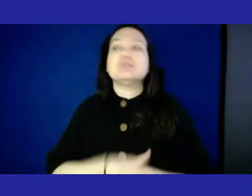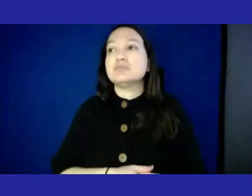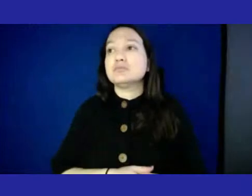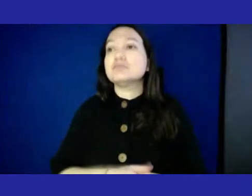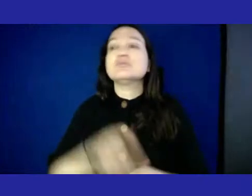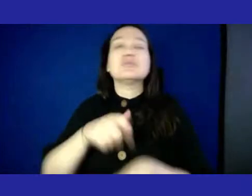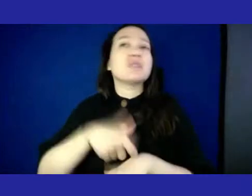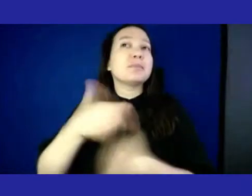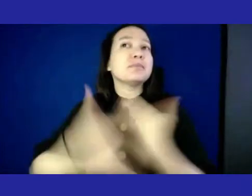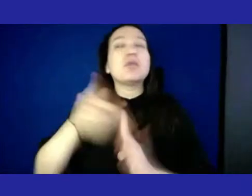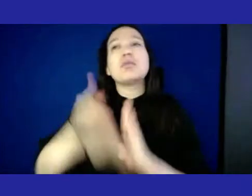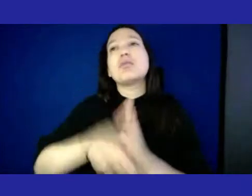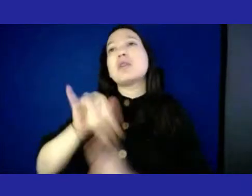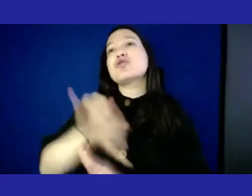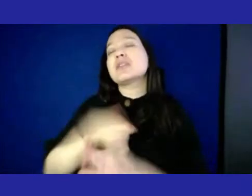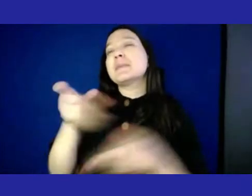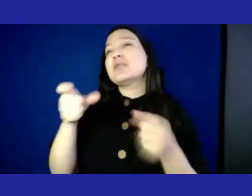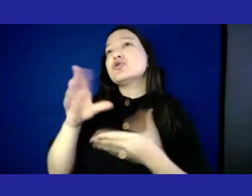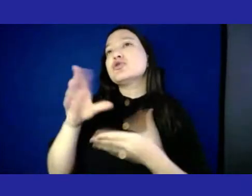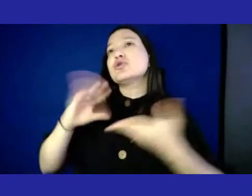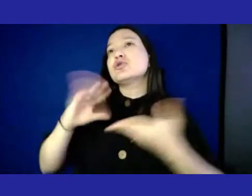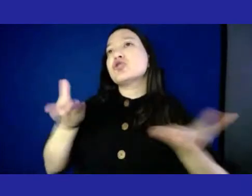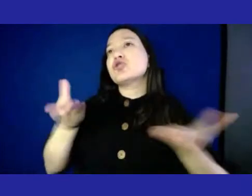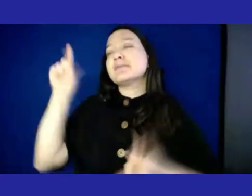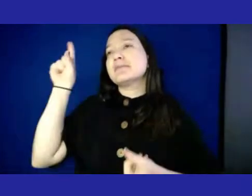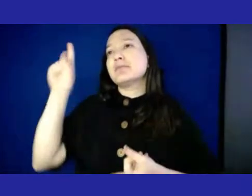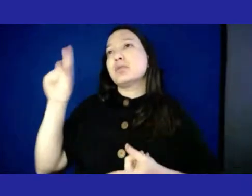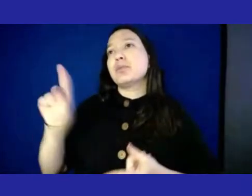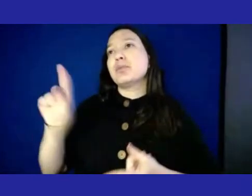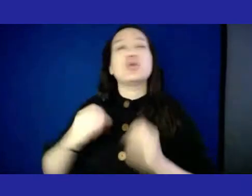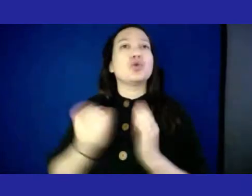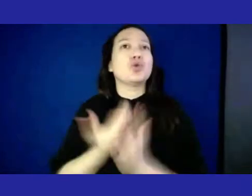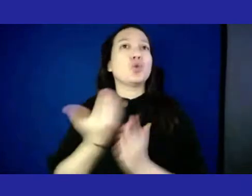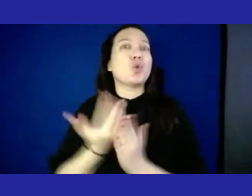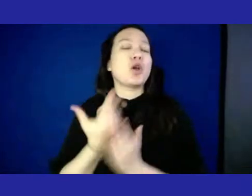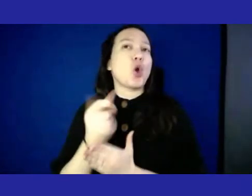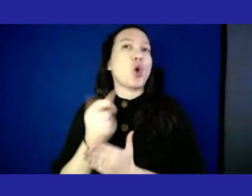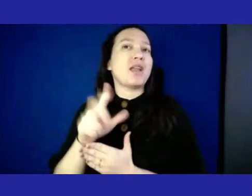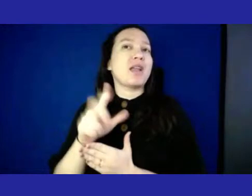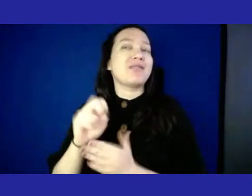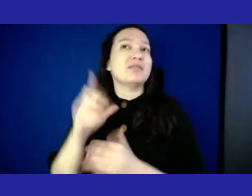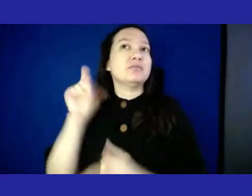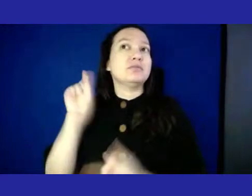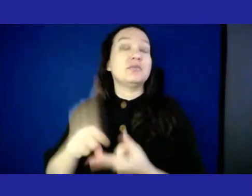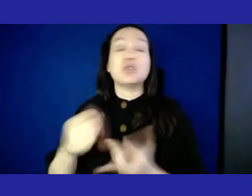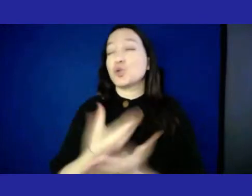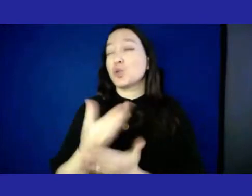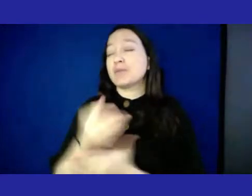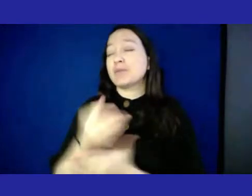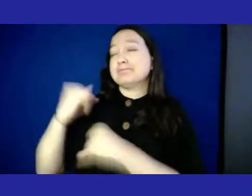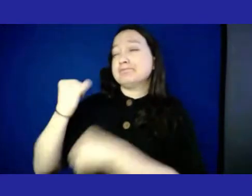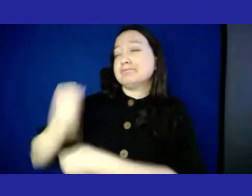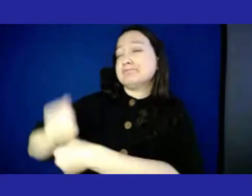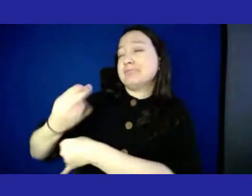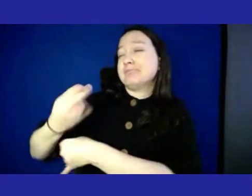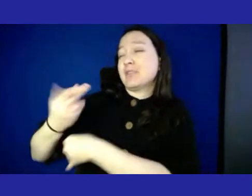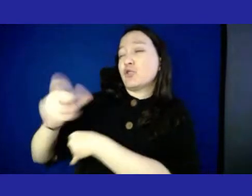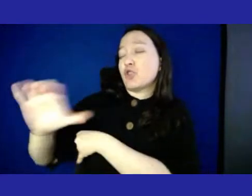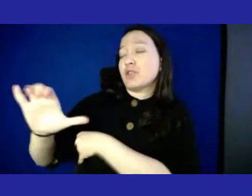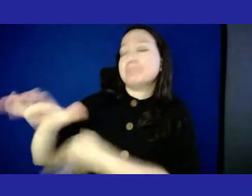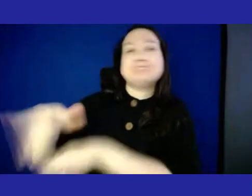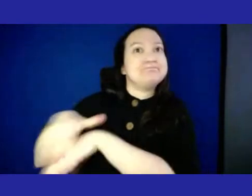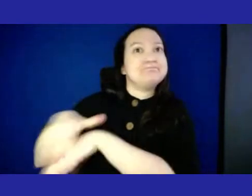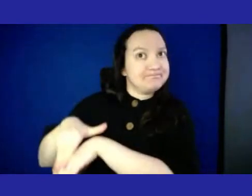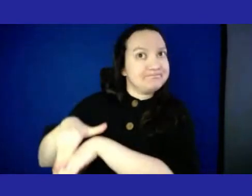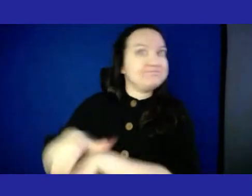time, these project management services will be scaled down as new go-lives cease. So, for example, we've seen the pace of new sites on the HERC side slowing down.